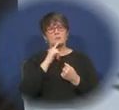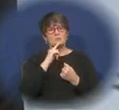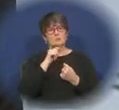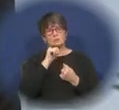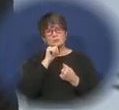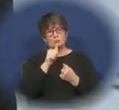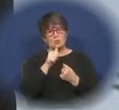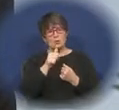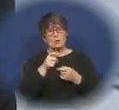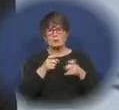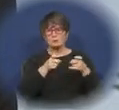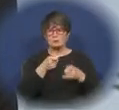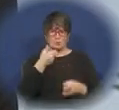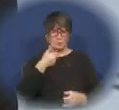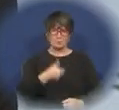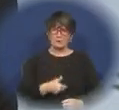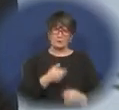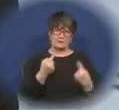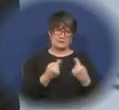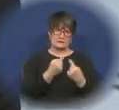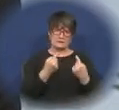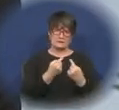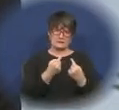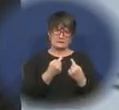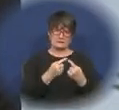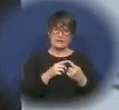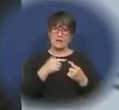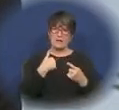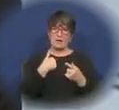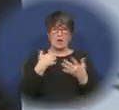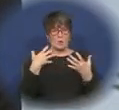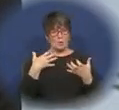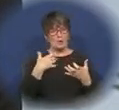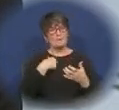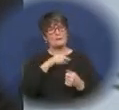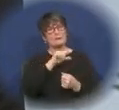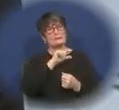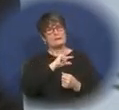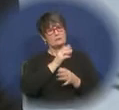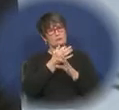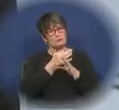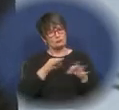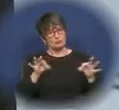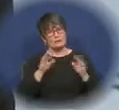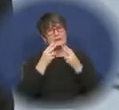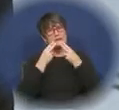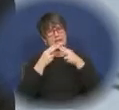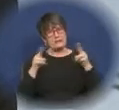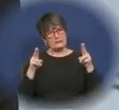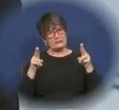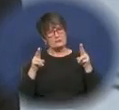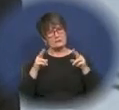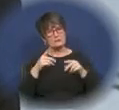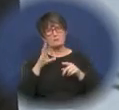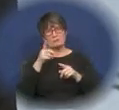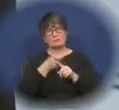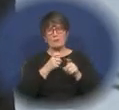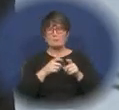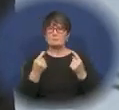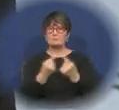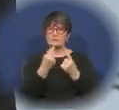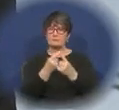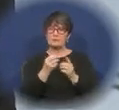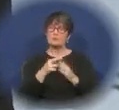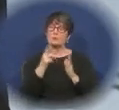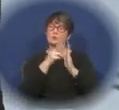not rule over me. Then shall I be blameless and innocent of serious sin. The